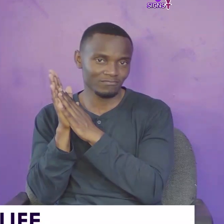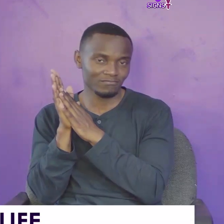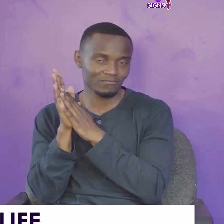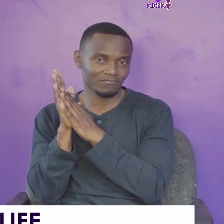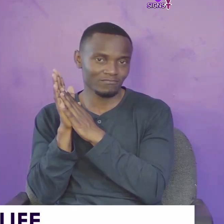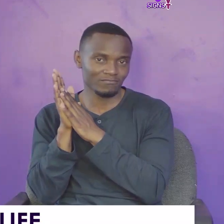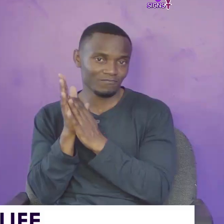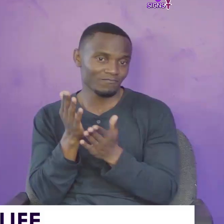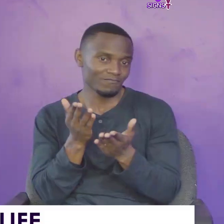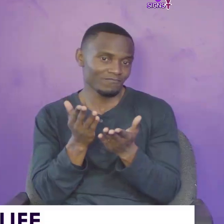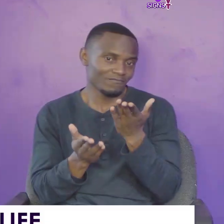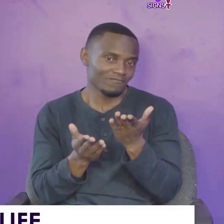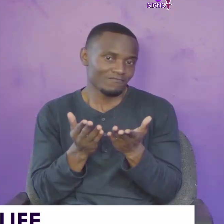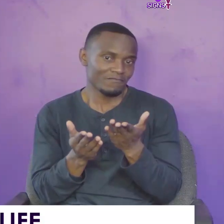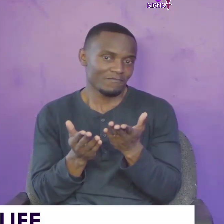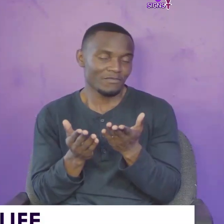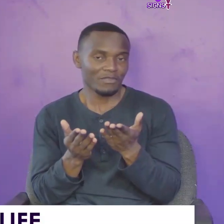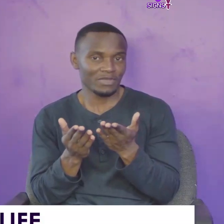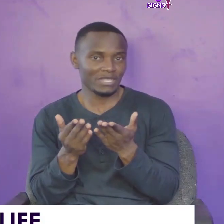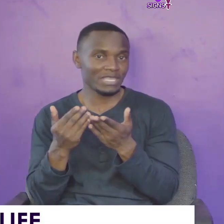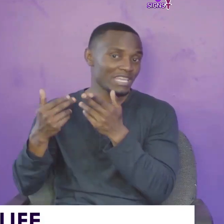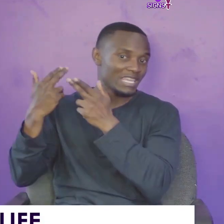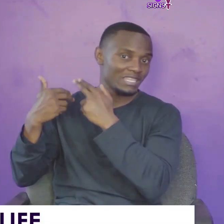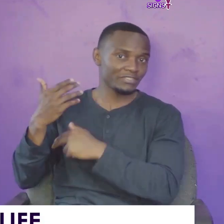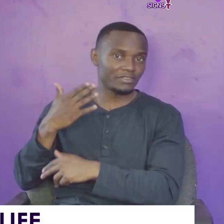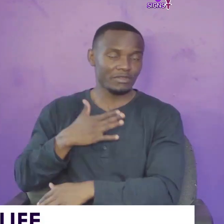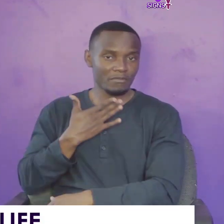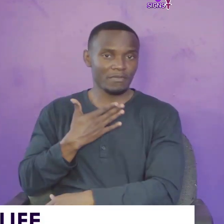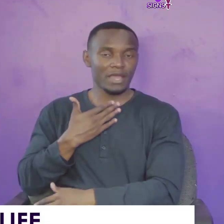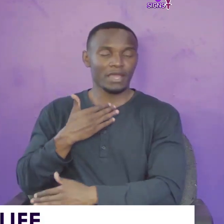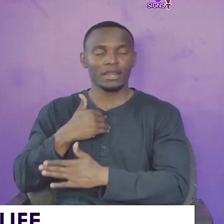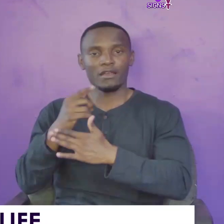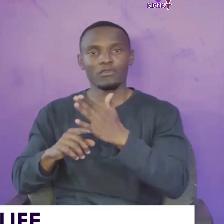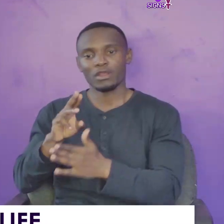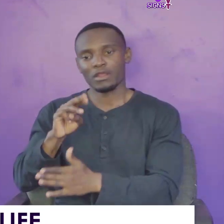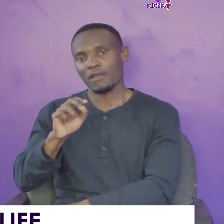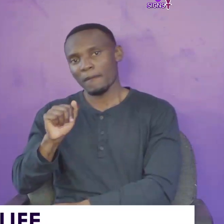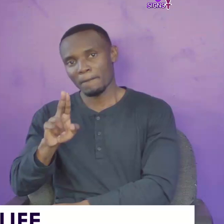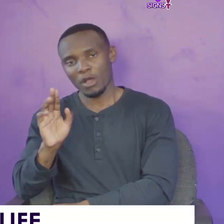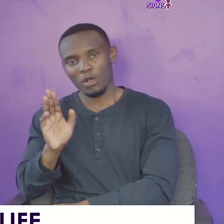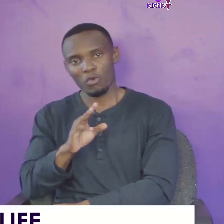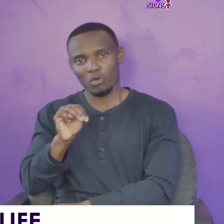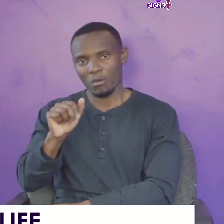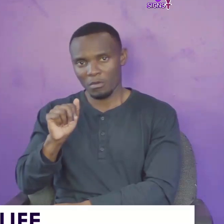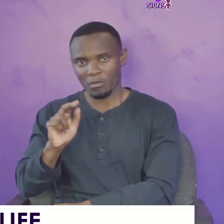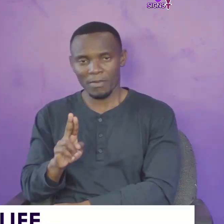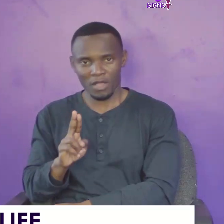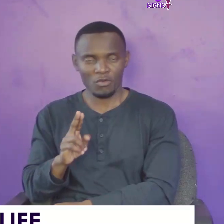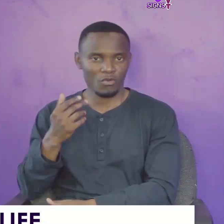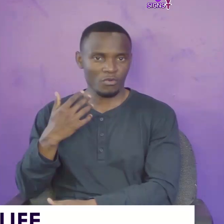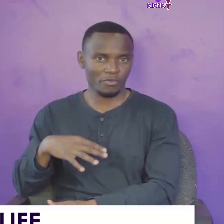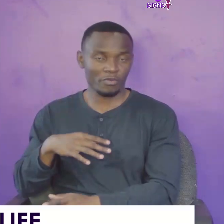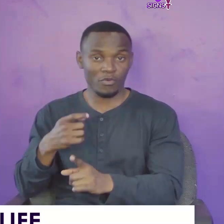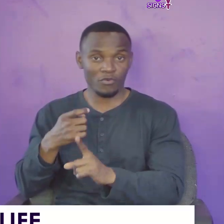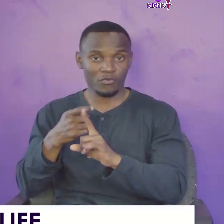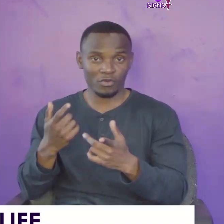Maybe, of course, there were Mau-Maus in my lineages. Yeah. You're from Nyandarua? Yes, I am. And Okay. my grandfather and my grandmother